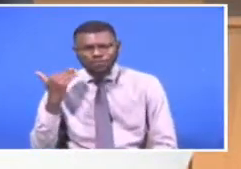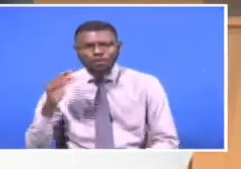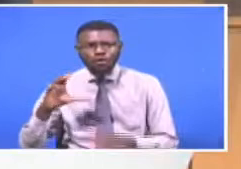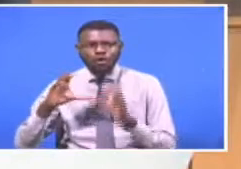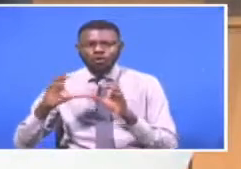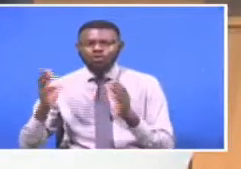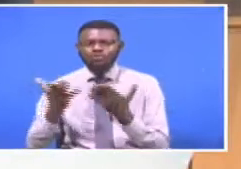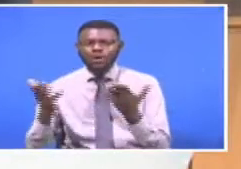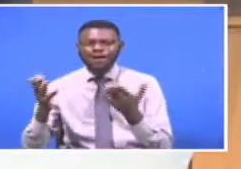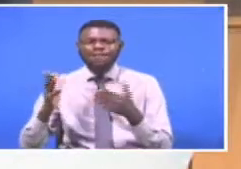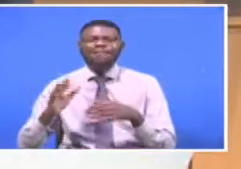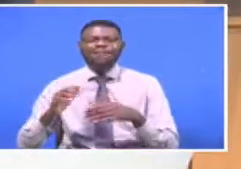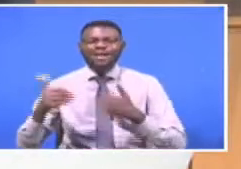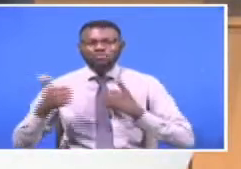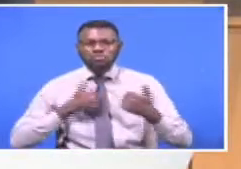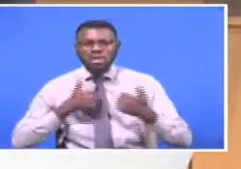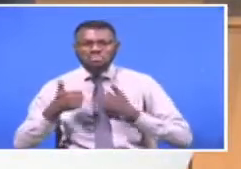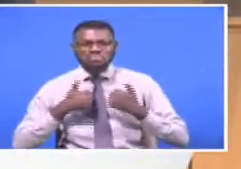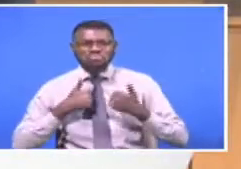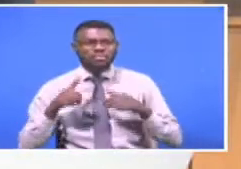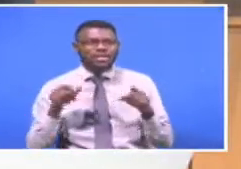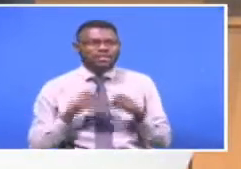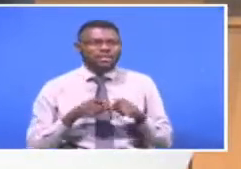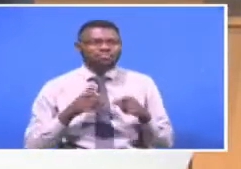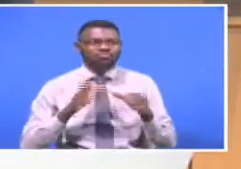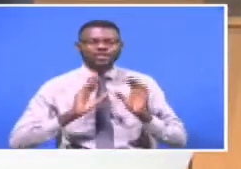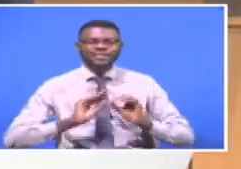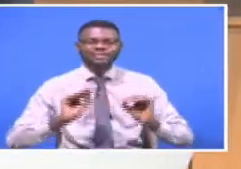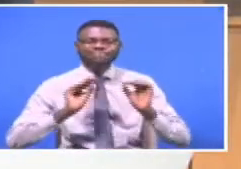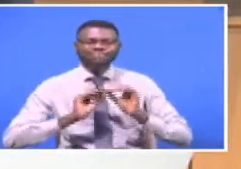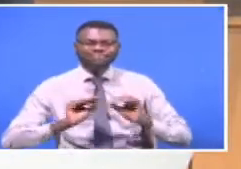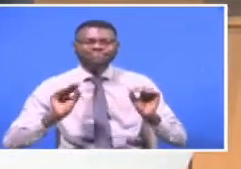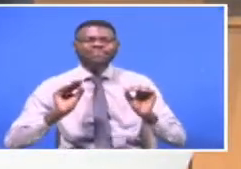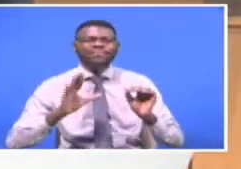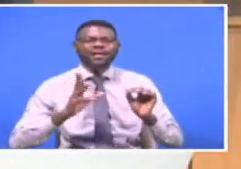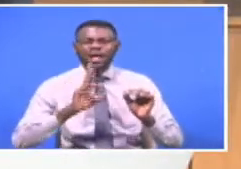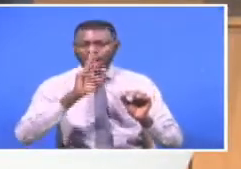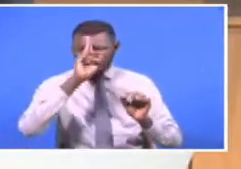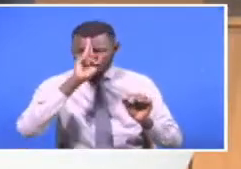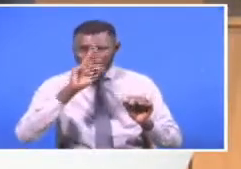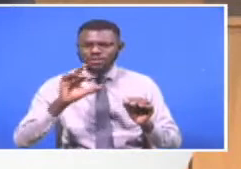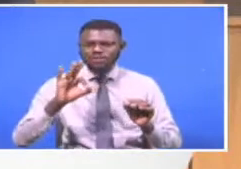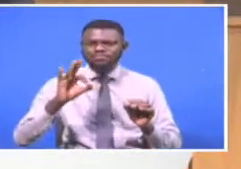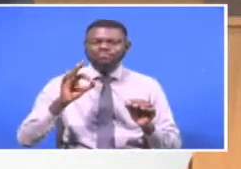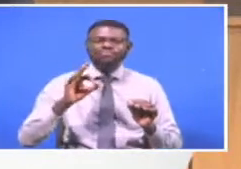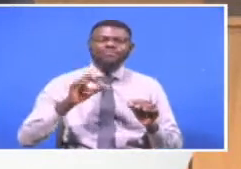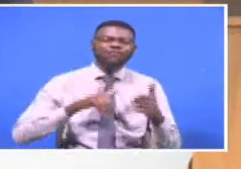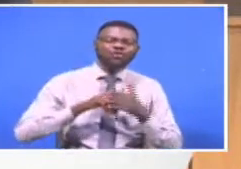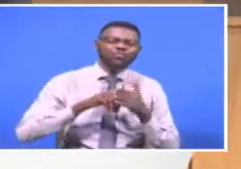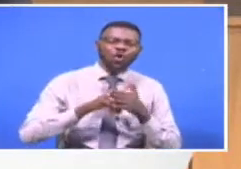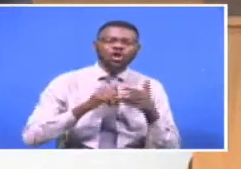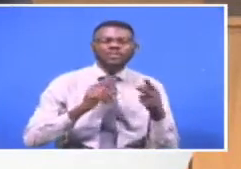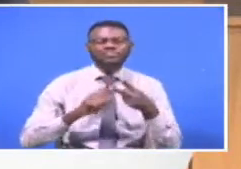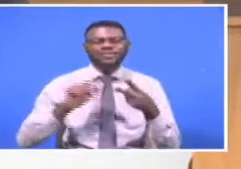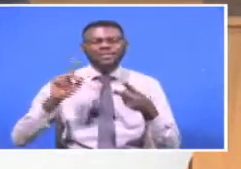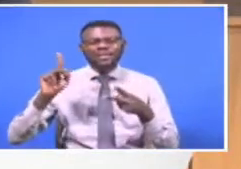in Rwanda and has also coached Bakira Sports, Police FC, as well as Kiyovu